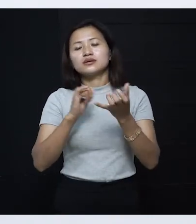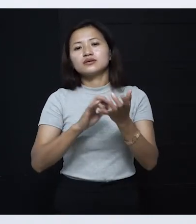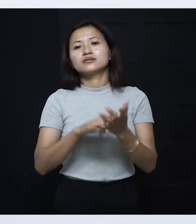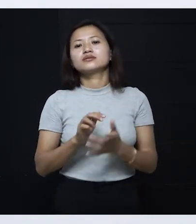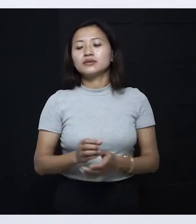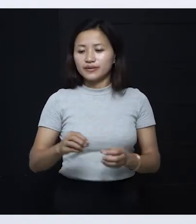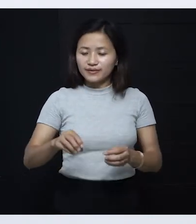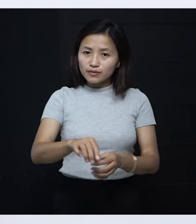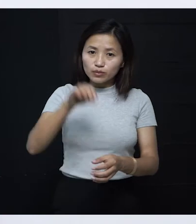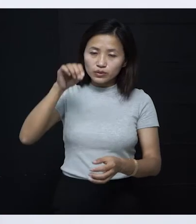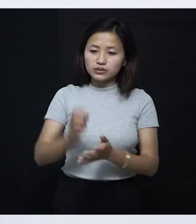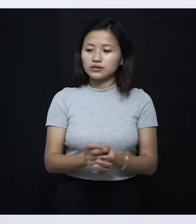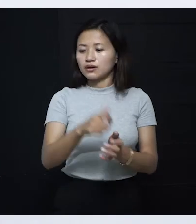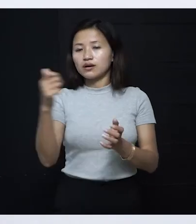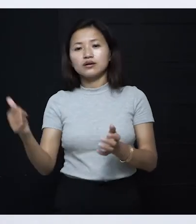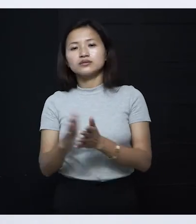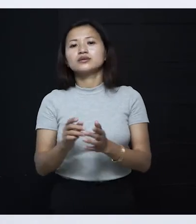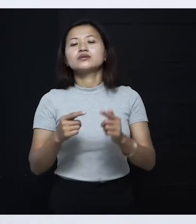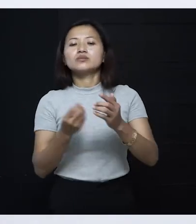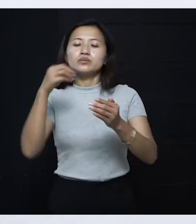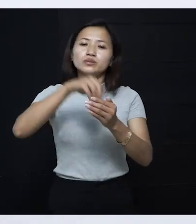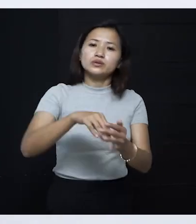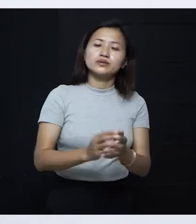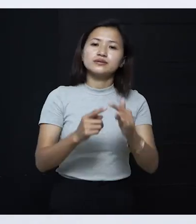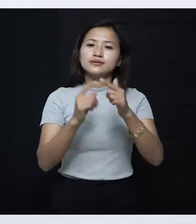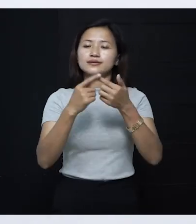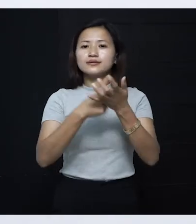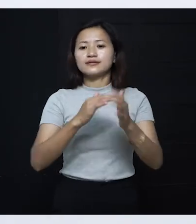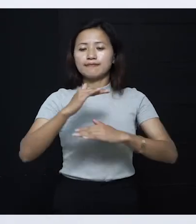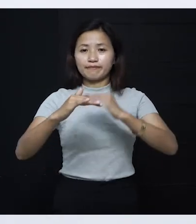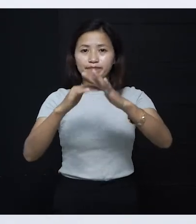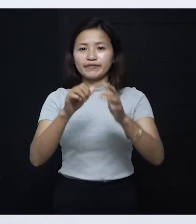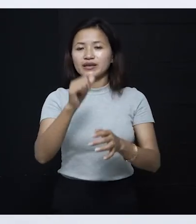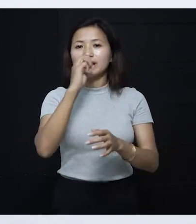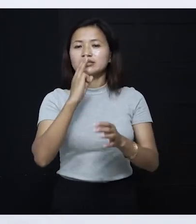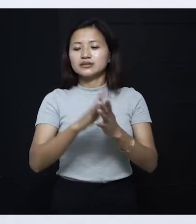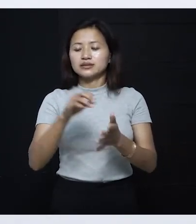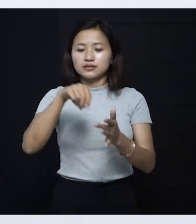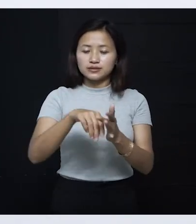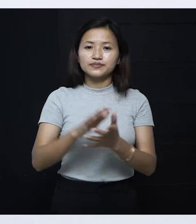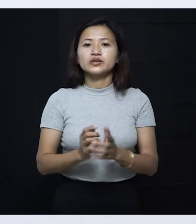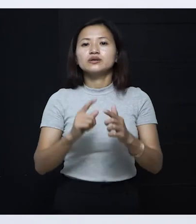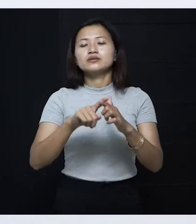again pluck it out and put it in the terrace field. So the difference here is, in Jum